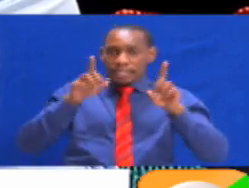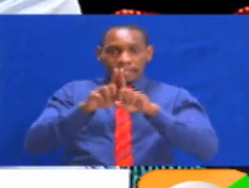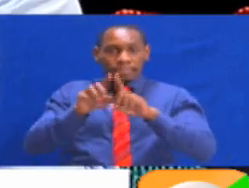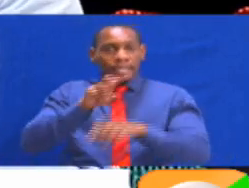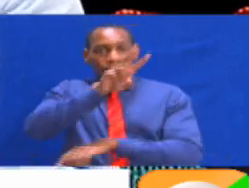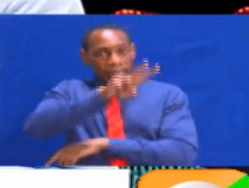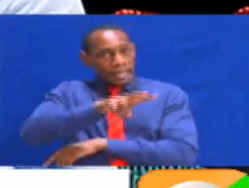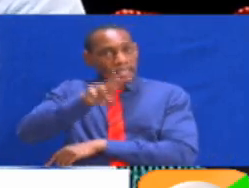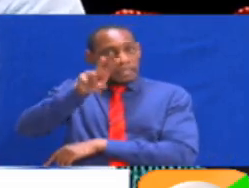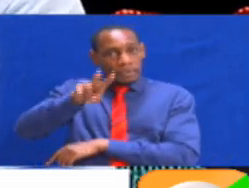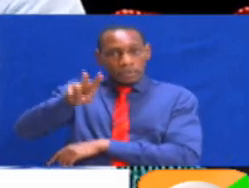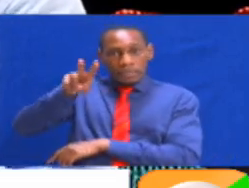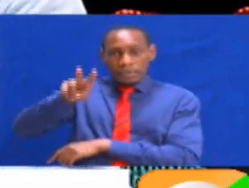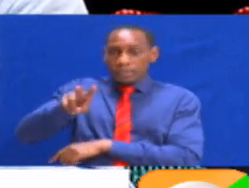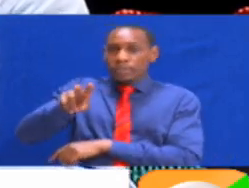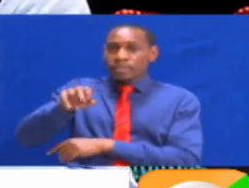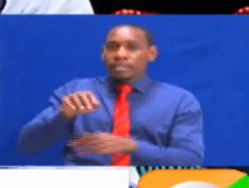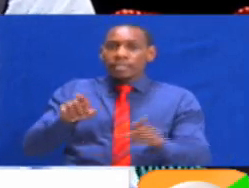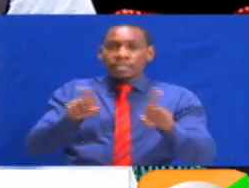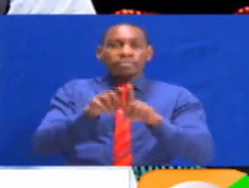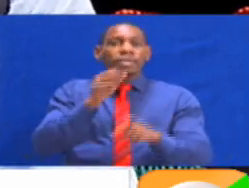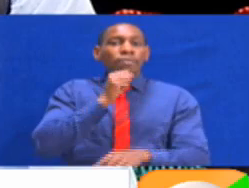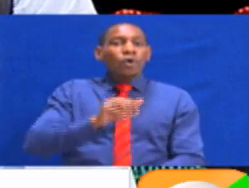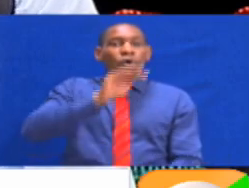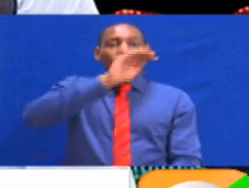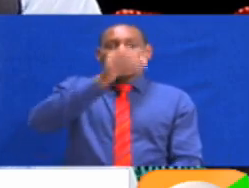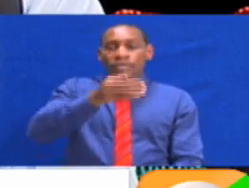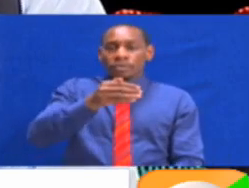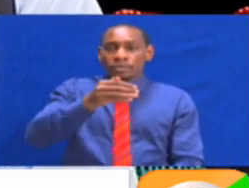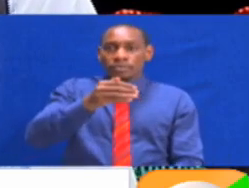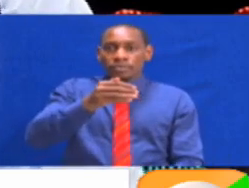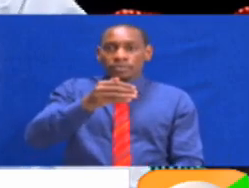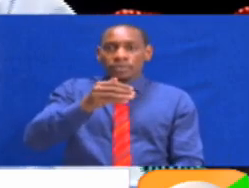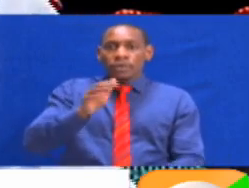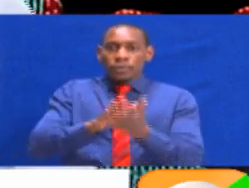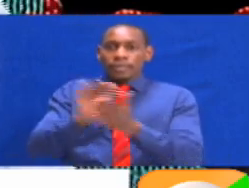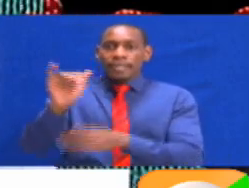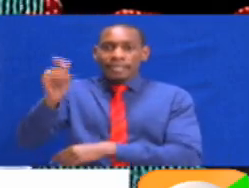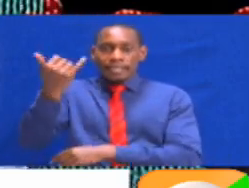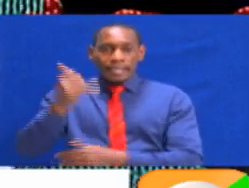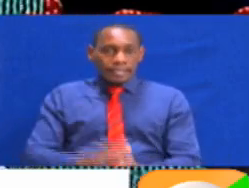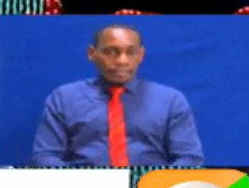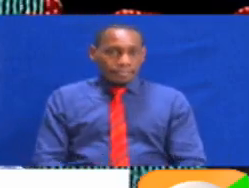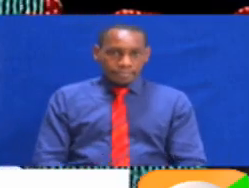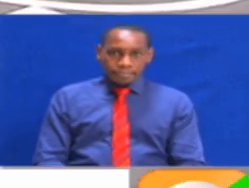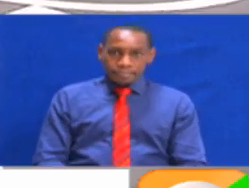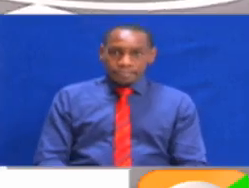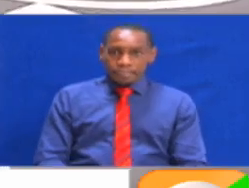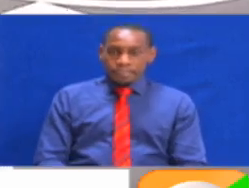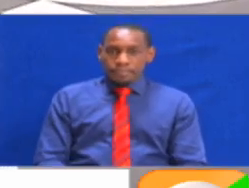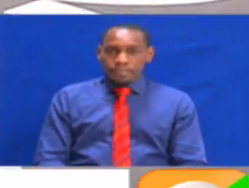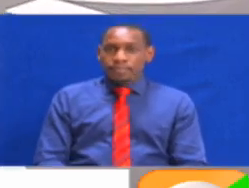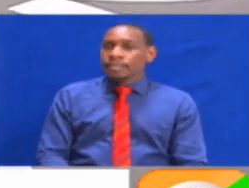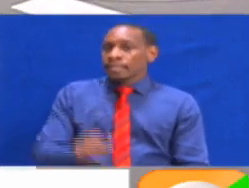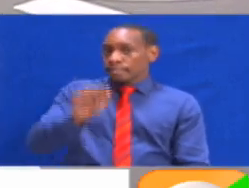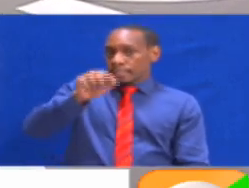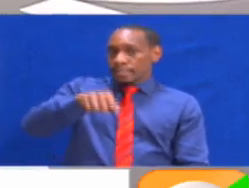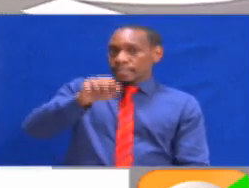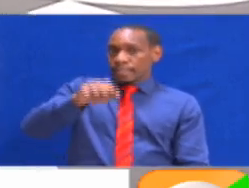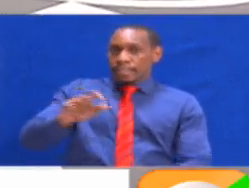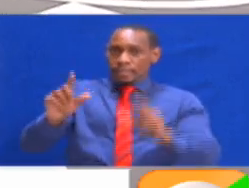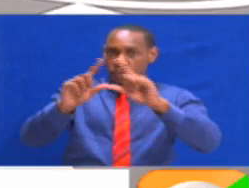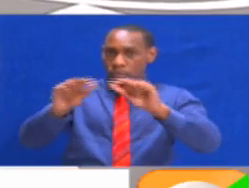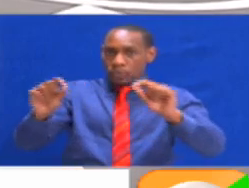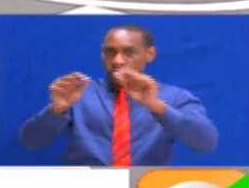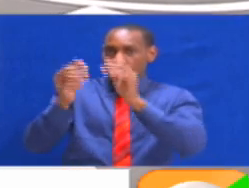attitude than I am about Old Town and Eastleigh. Yeah, I mean, like that gentleman,